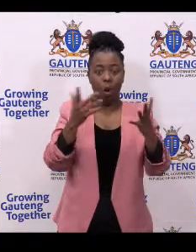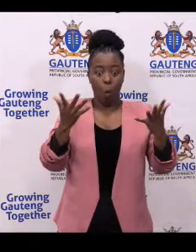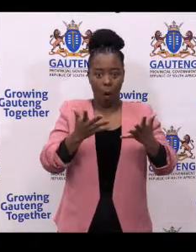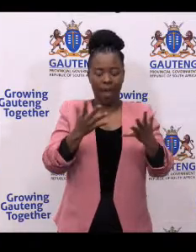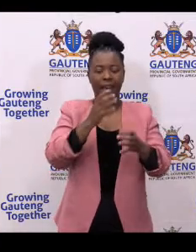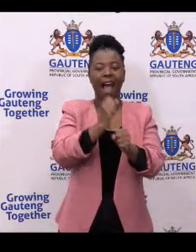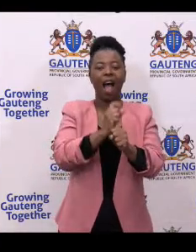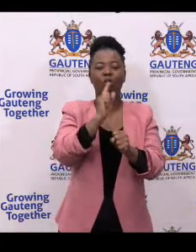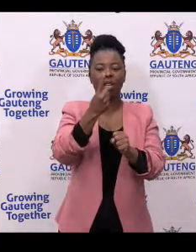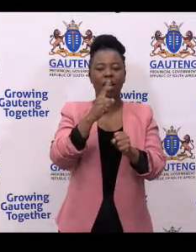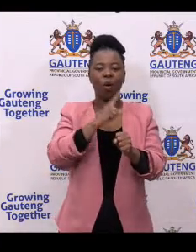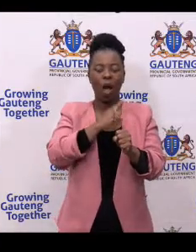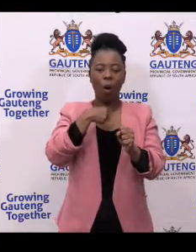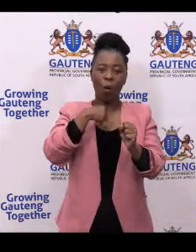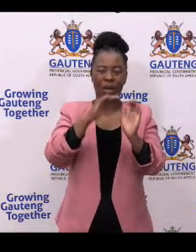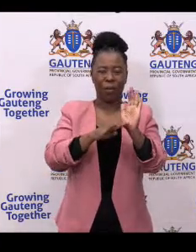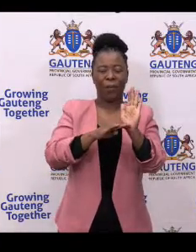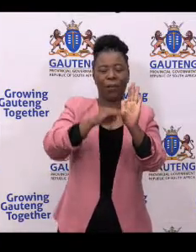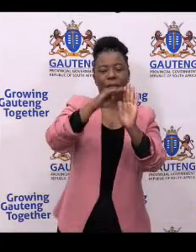Gauteng.